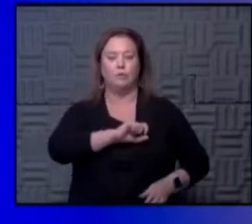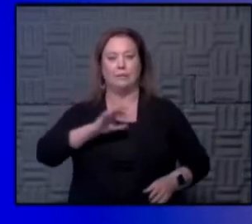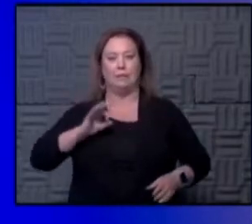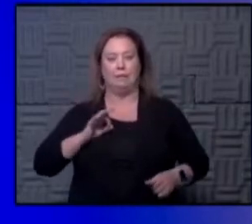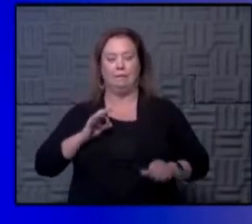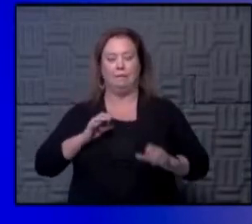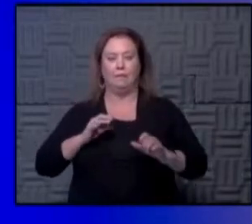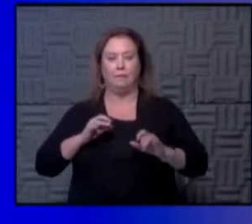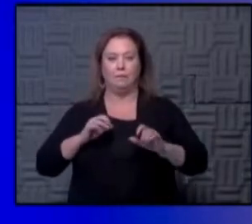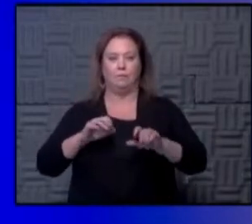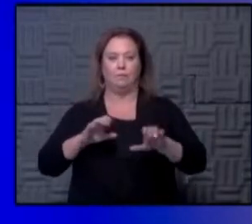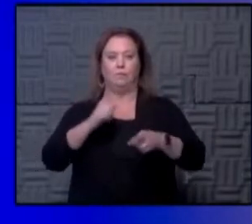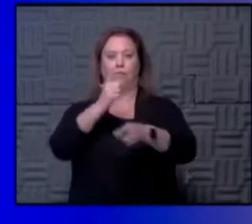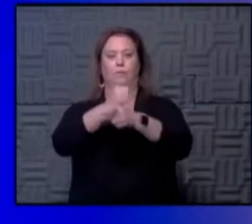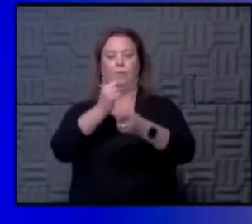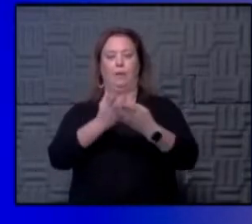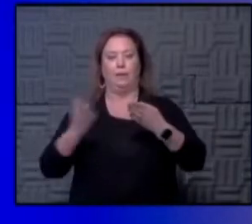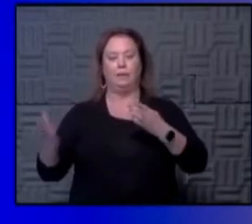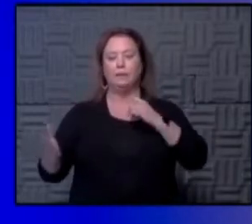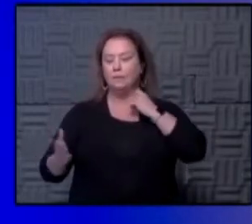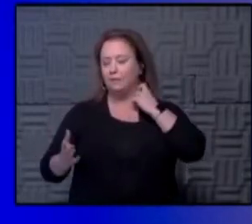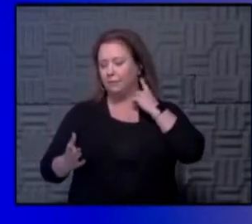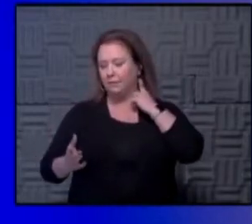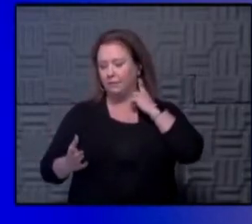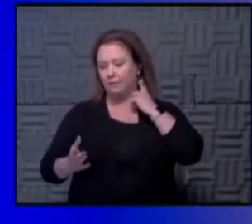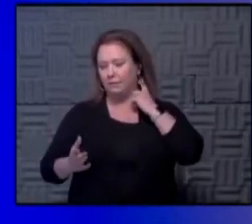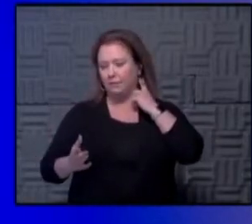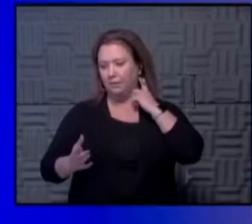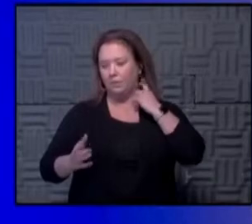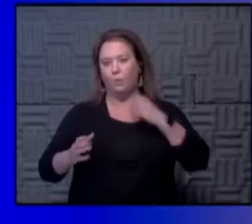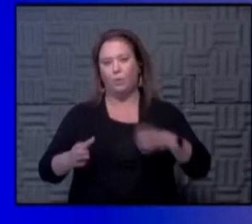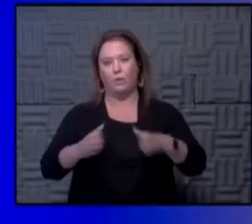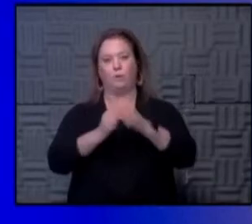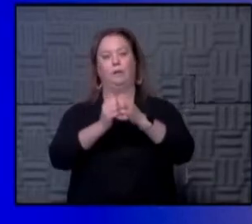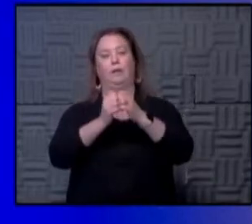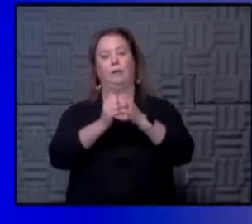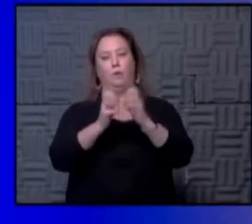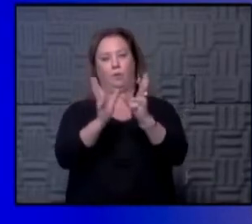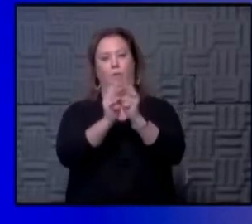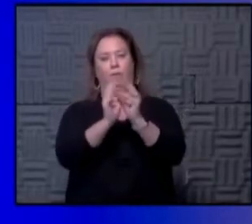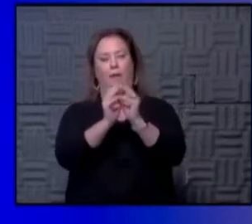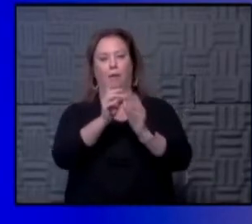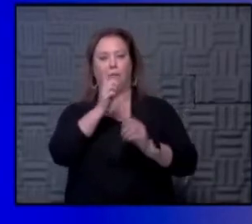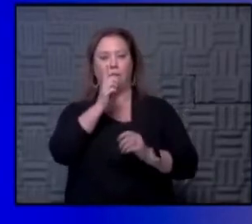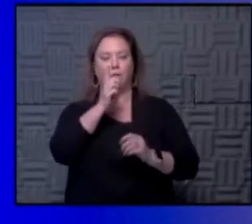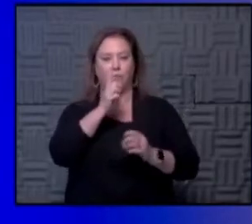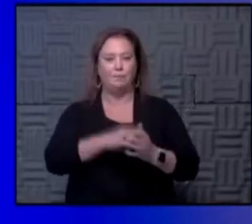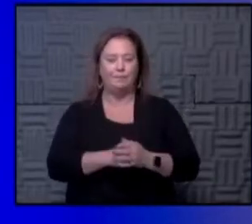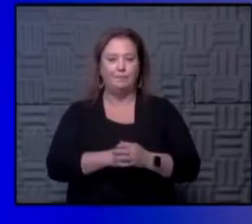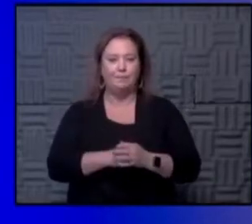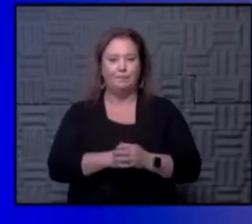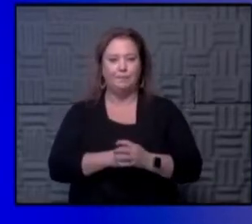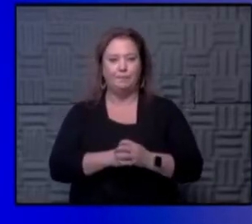to be vigilant and do the right things when they are together or meeting or having lunch or anything like